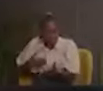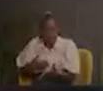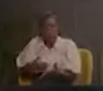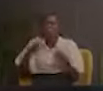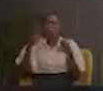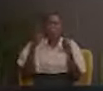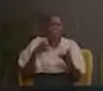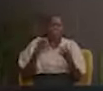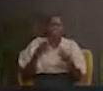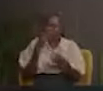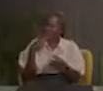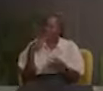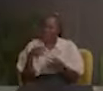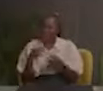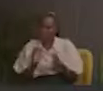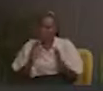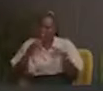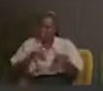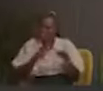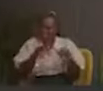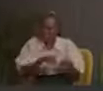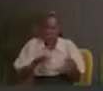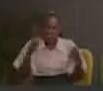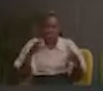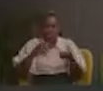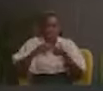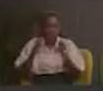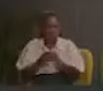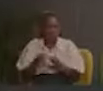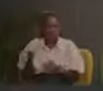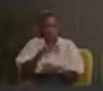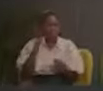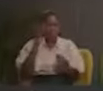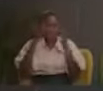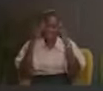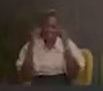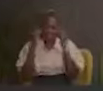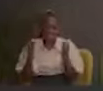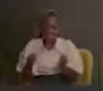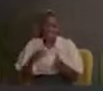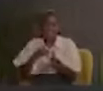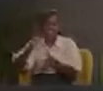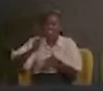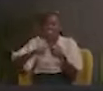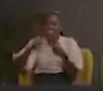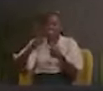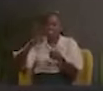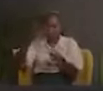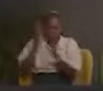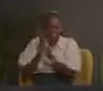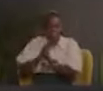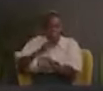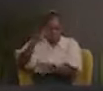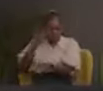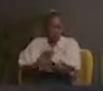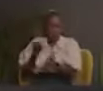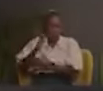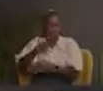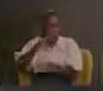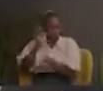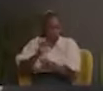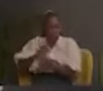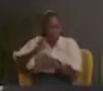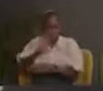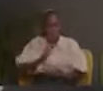many Goliaths. And listen to me sincerely, ladies and gentlemen, it will take the faith of the Son of God at work in you to see his